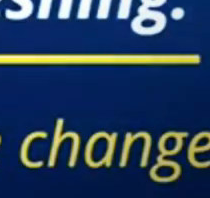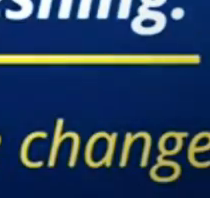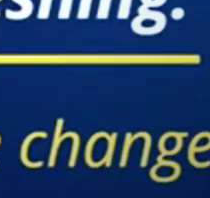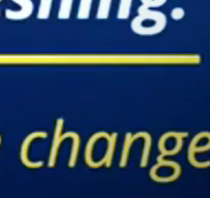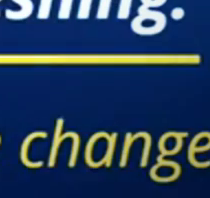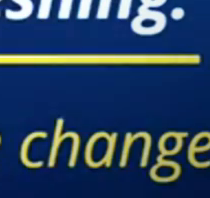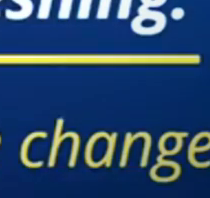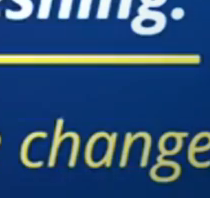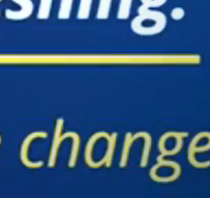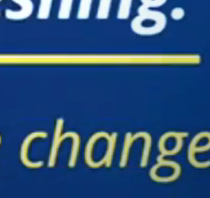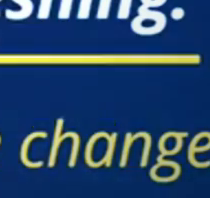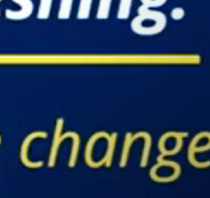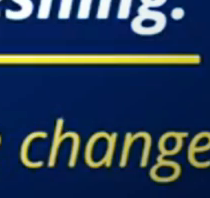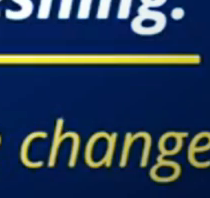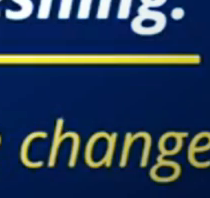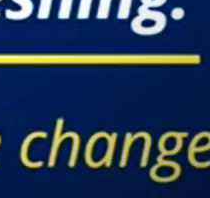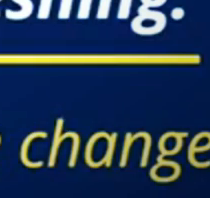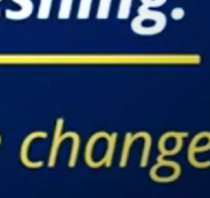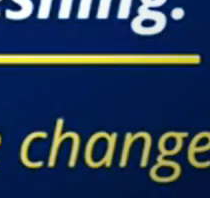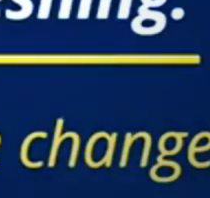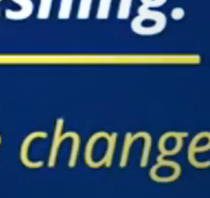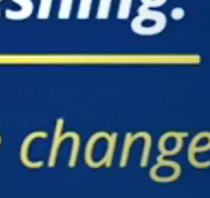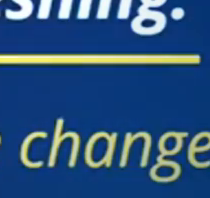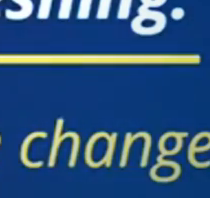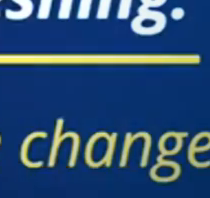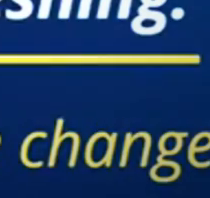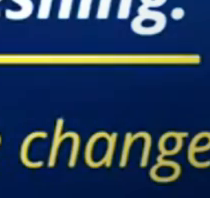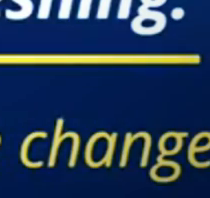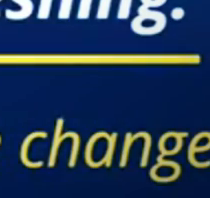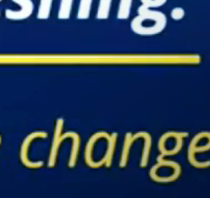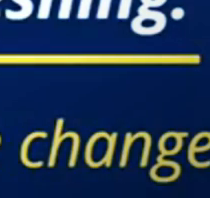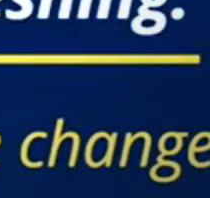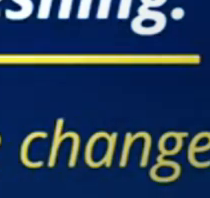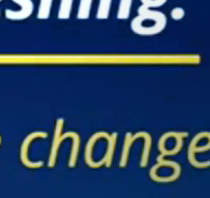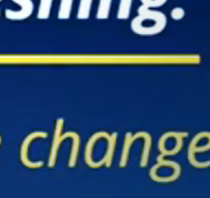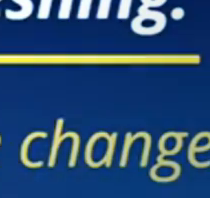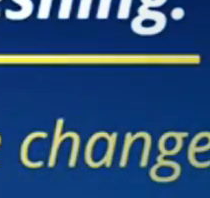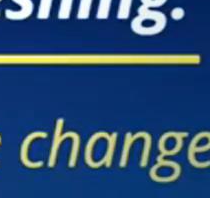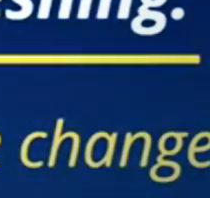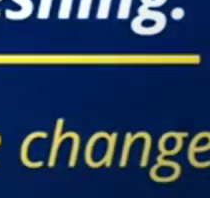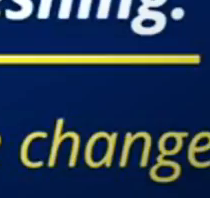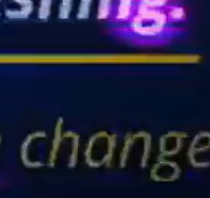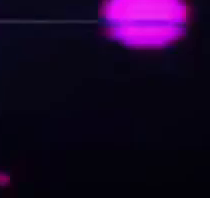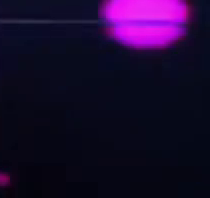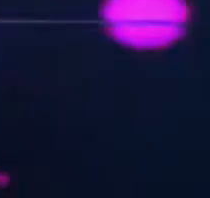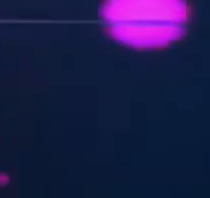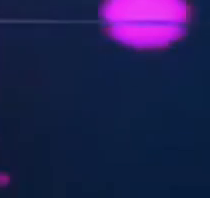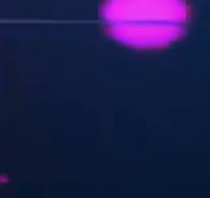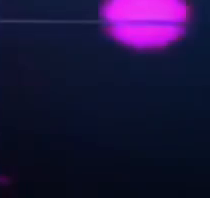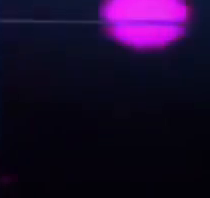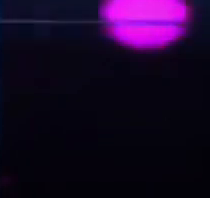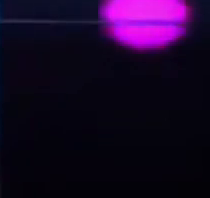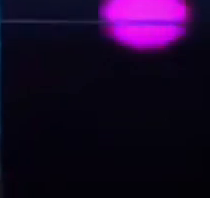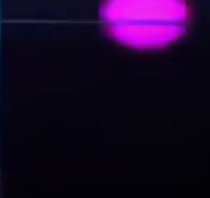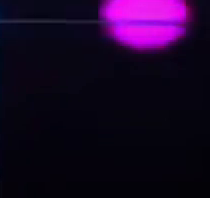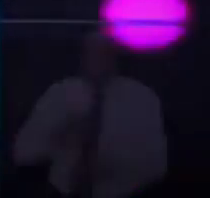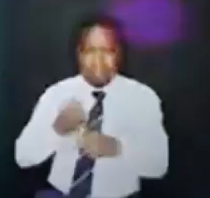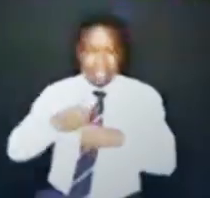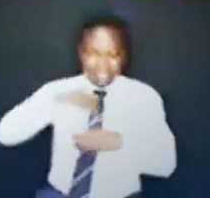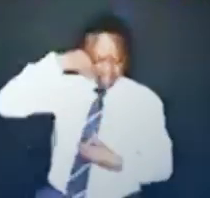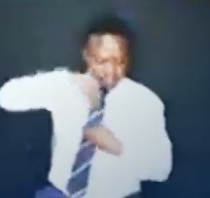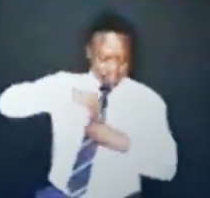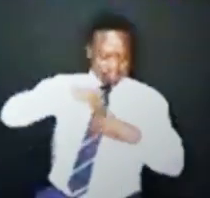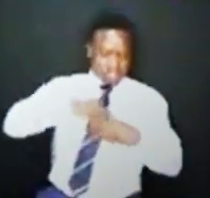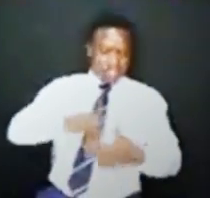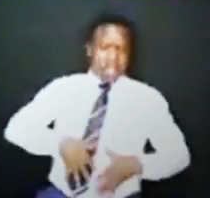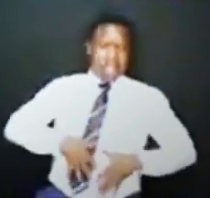image, job, opportunity, but forgiveness in and of itself frees your spirit,